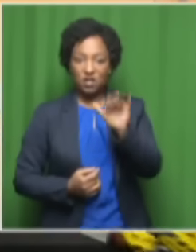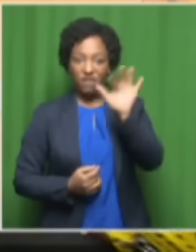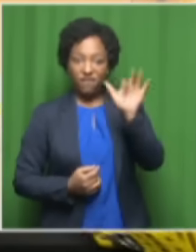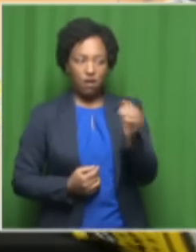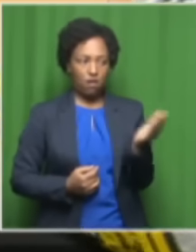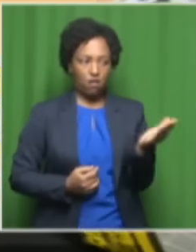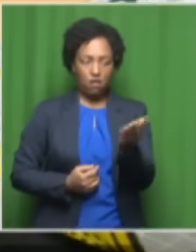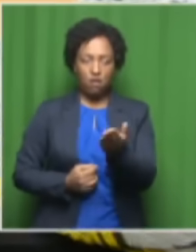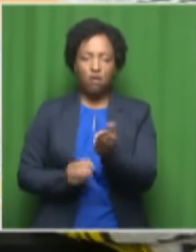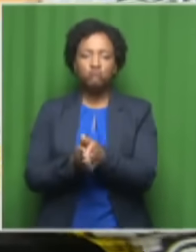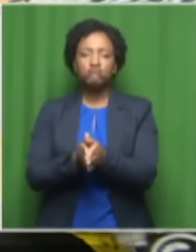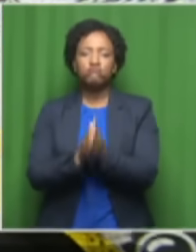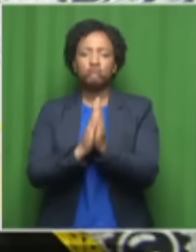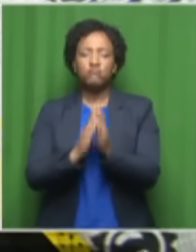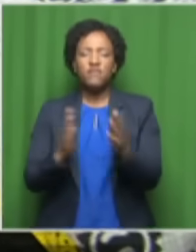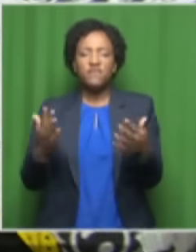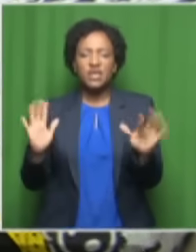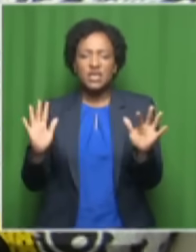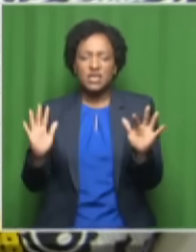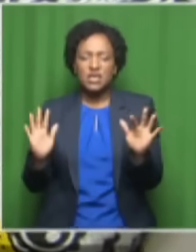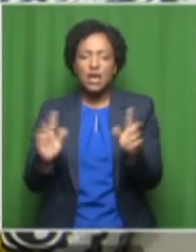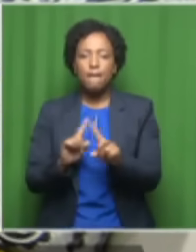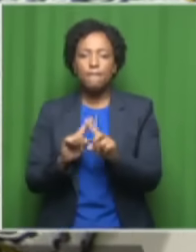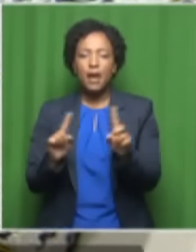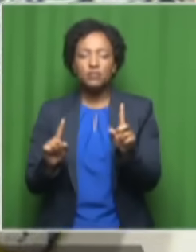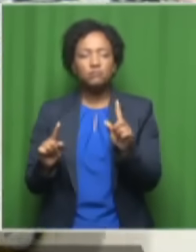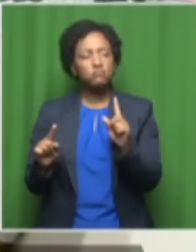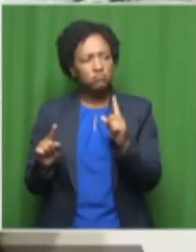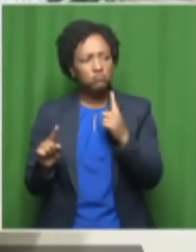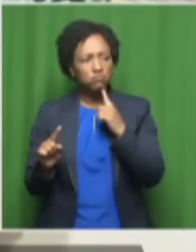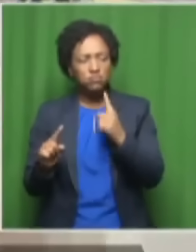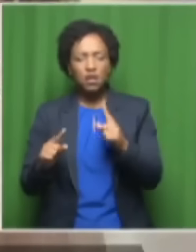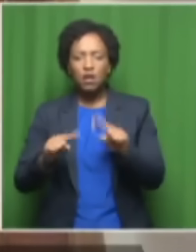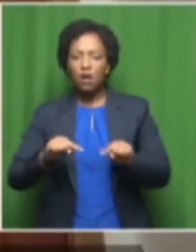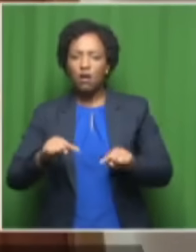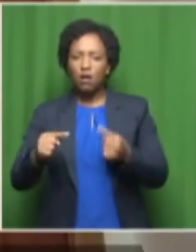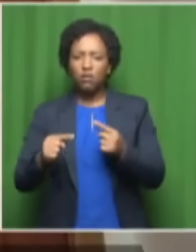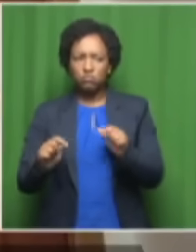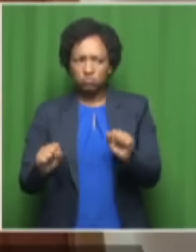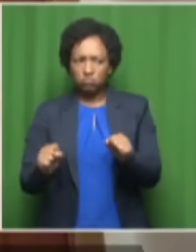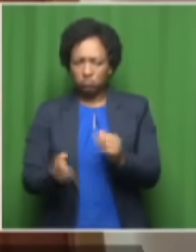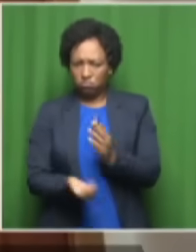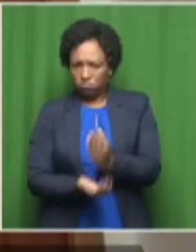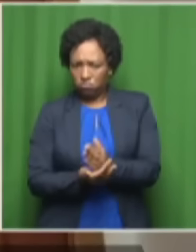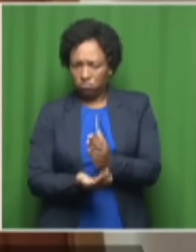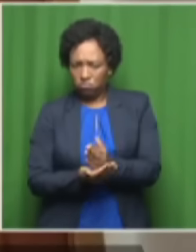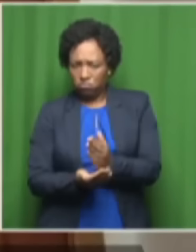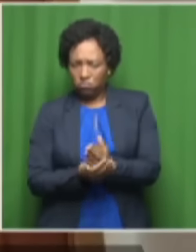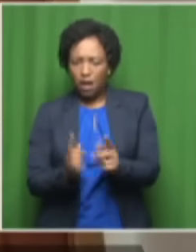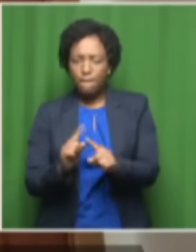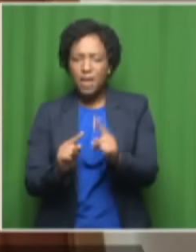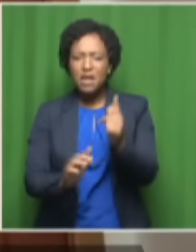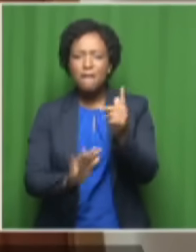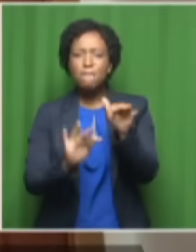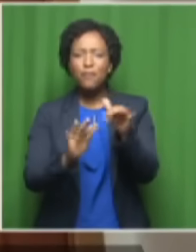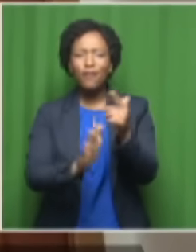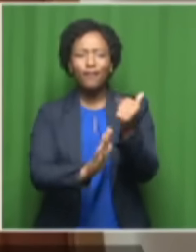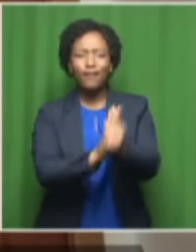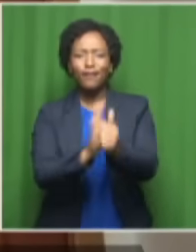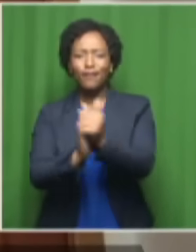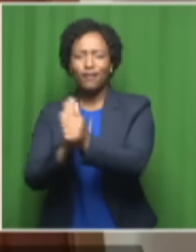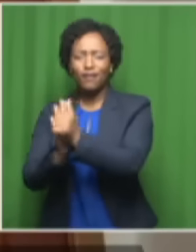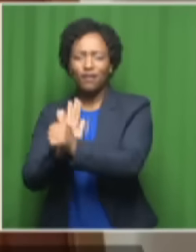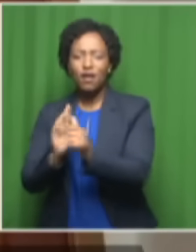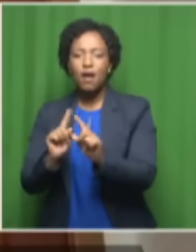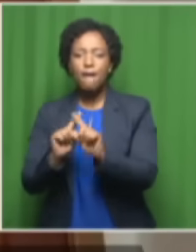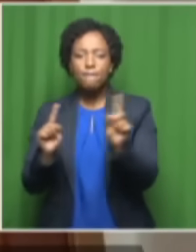requesting. And the argument that they made is that we may not be able to say that there's definitely a genocide taking place, but there's plausible grounds